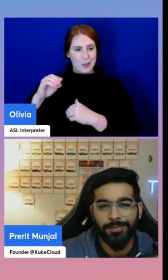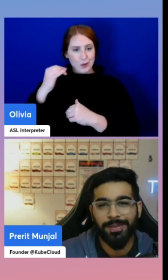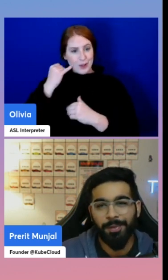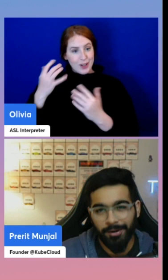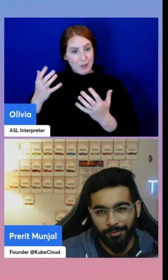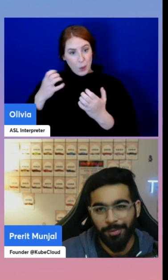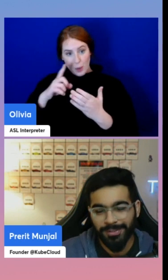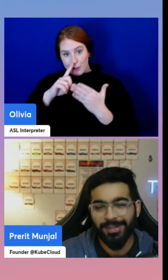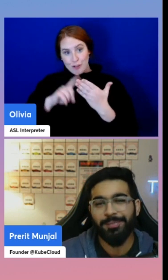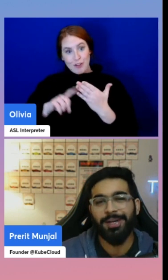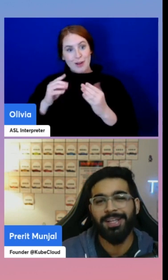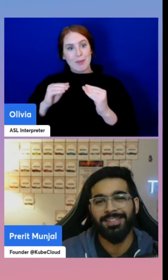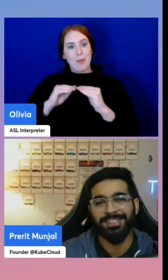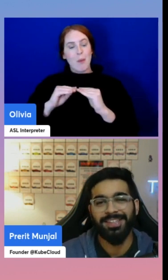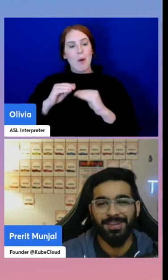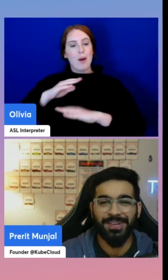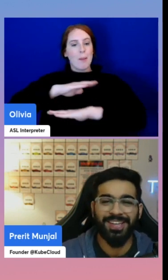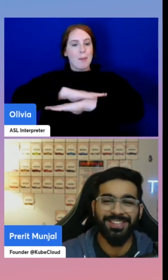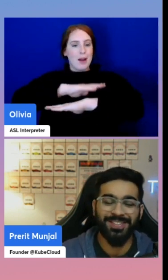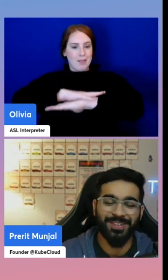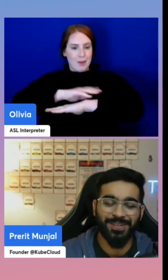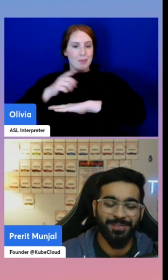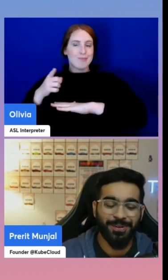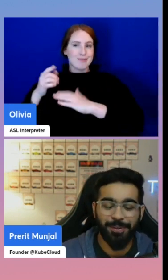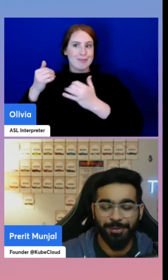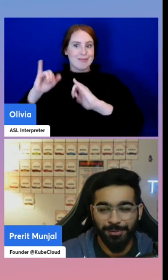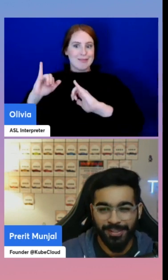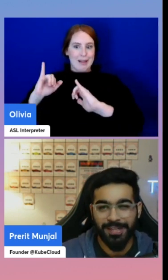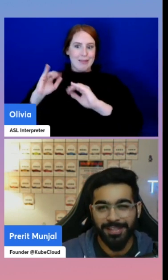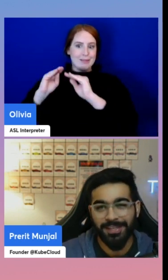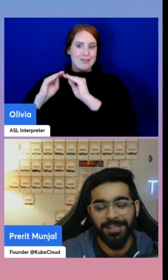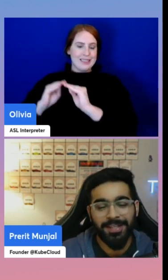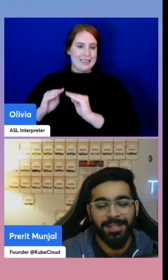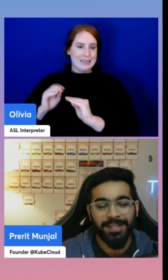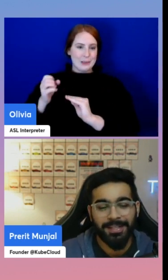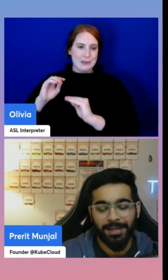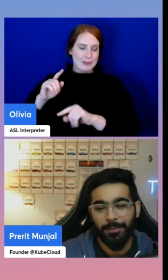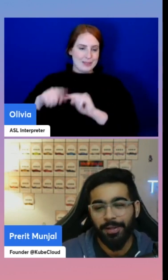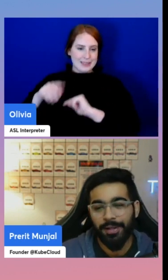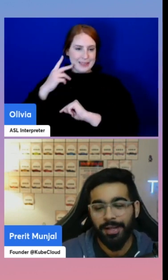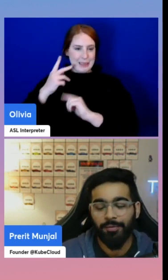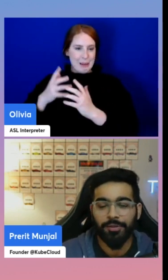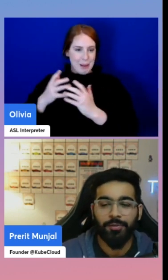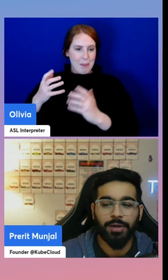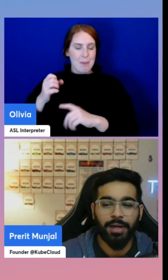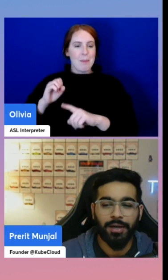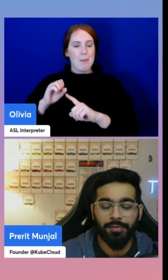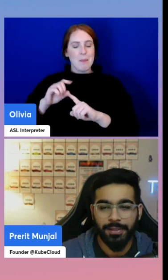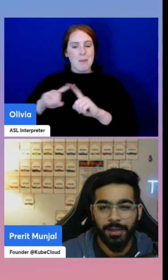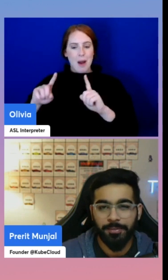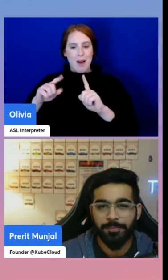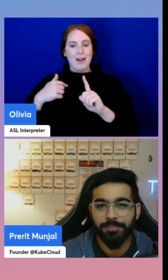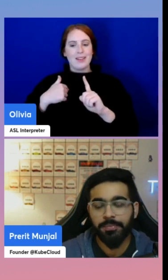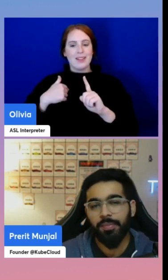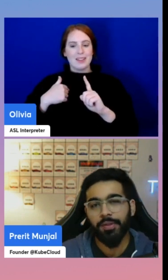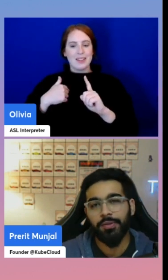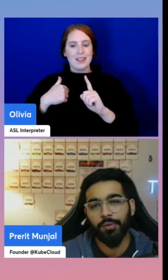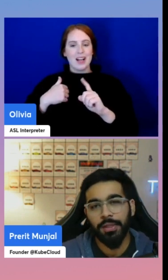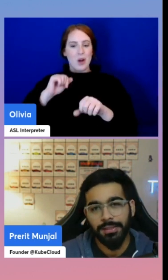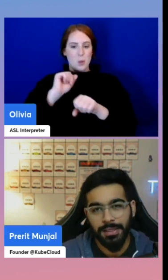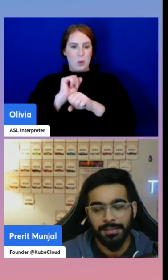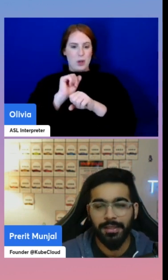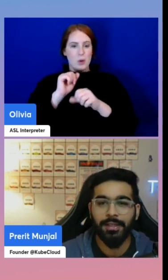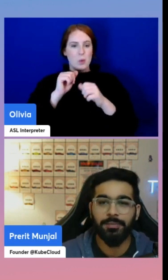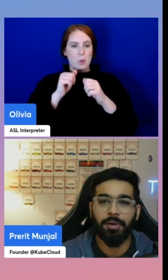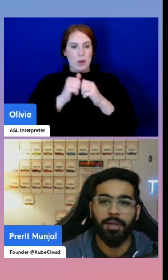check it out, the platform is under maintenance. Okay, so you won't be able to see anything. Now, I've also worked at Viz Labs.